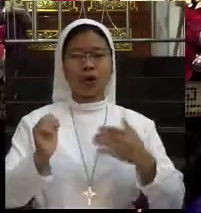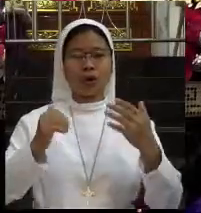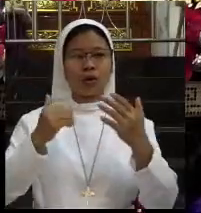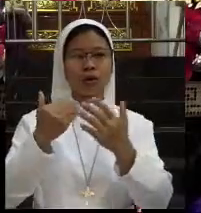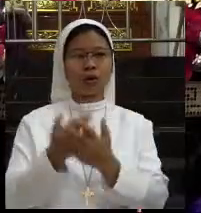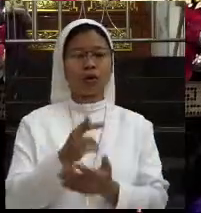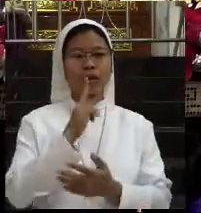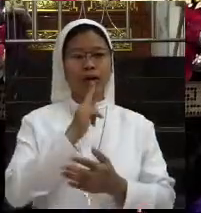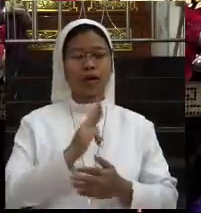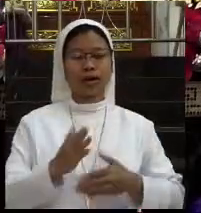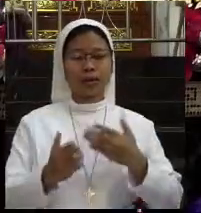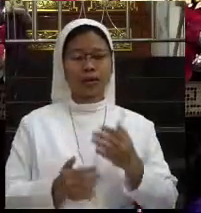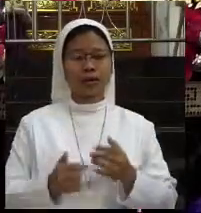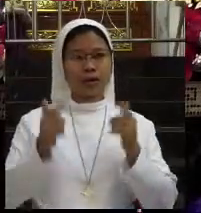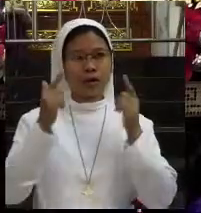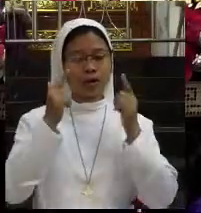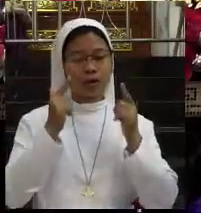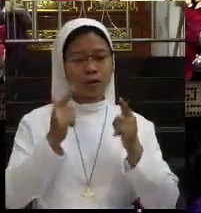sa umboy na